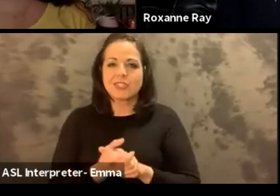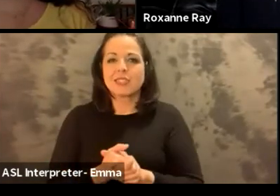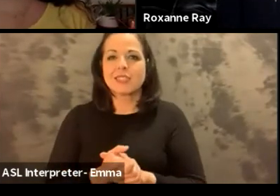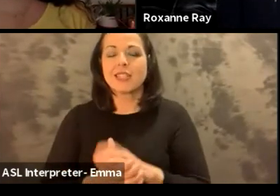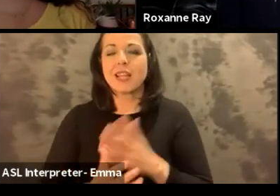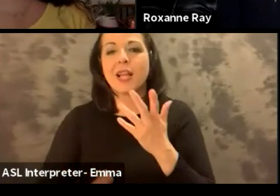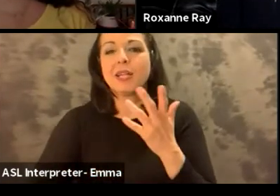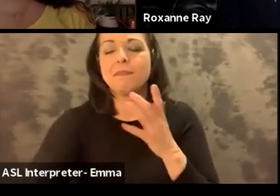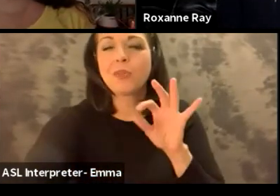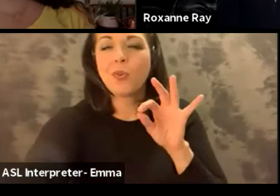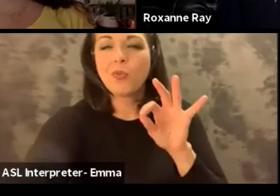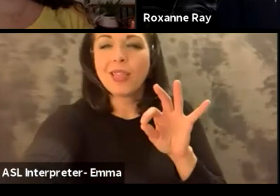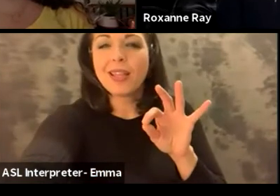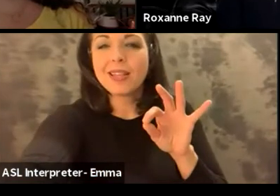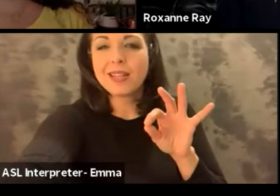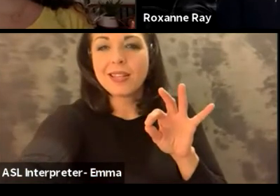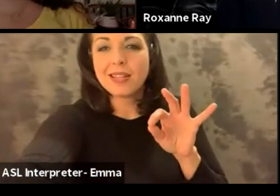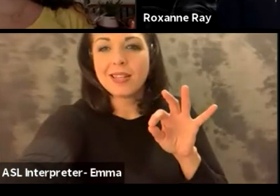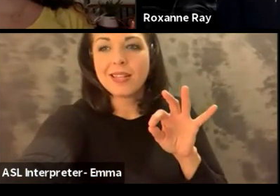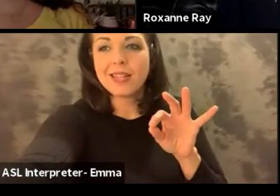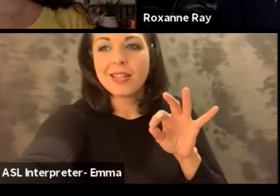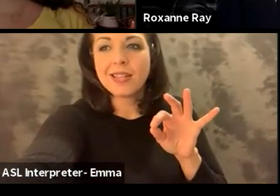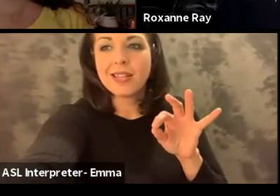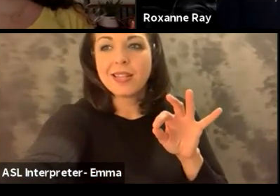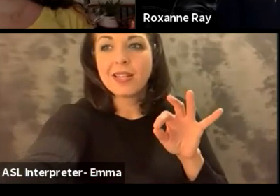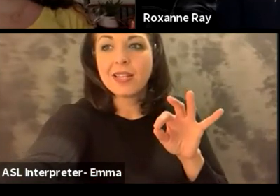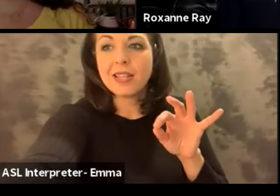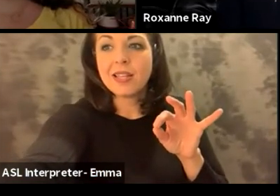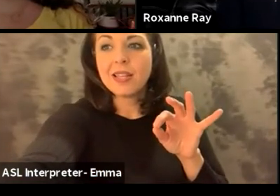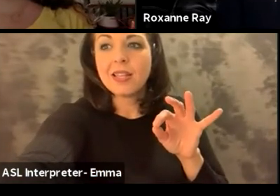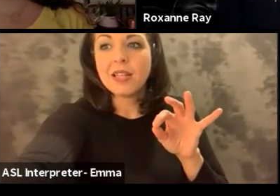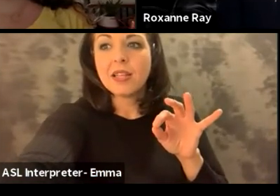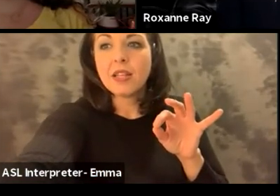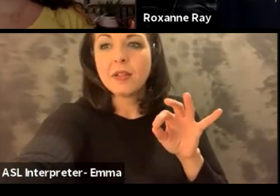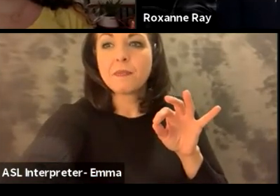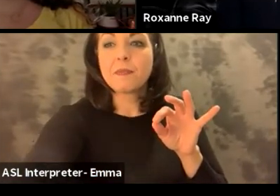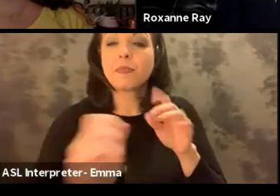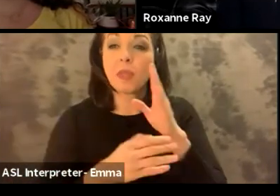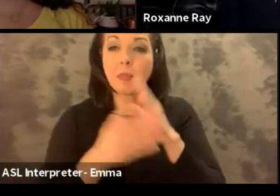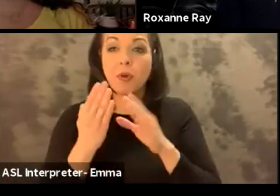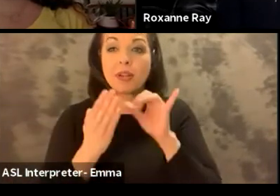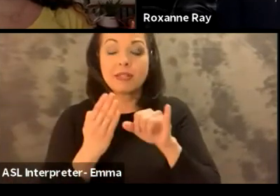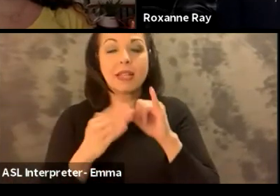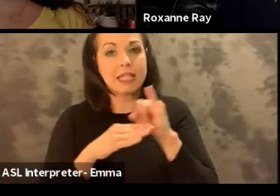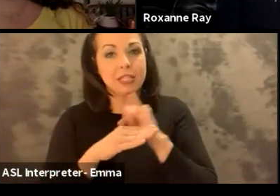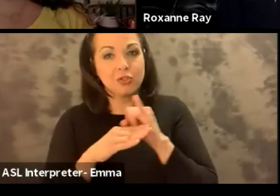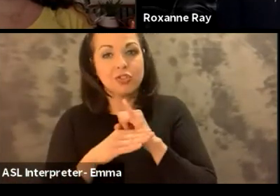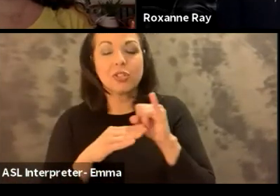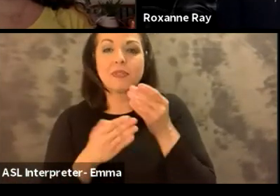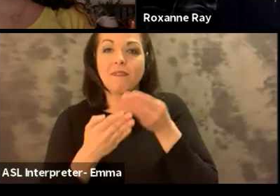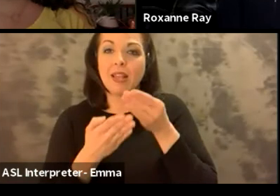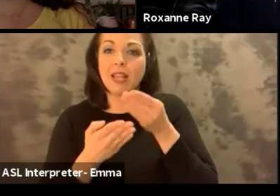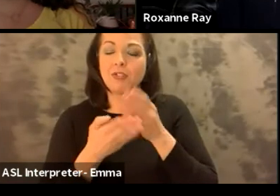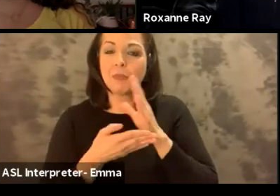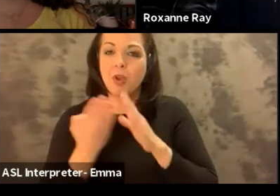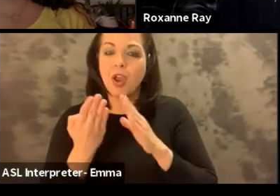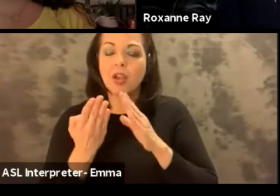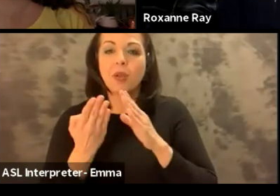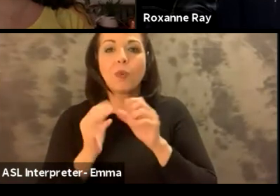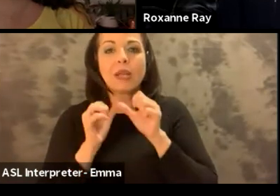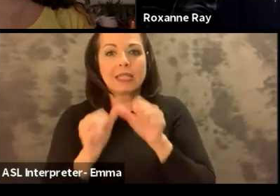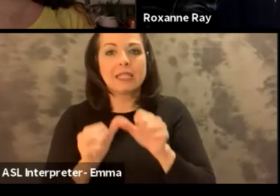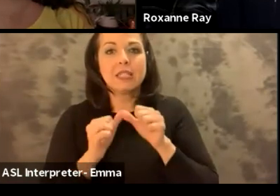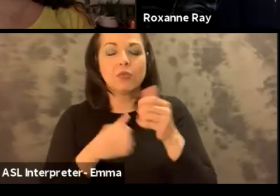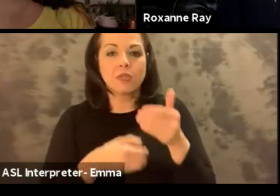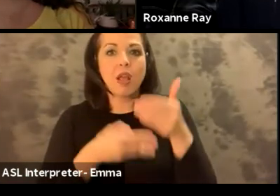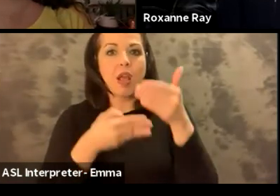In terms of the internships and the financial piece, what keeps coming up for me is having had the opportunity